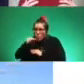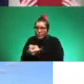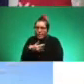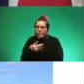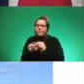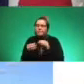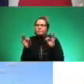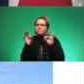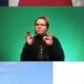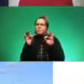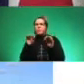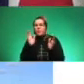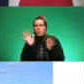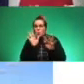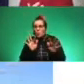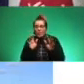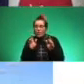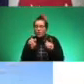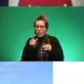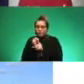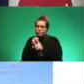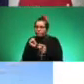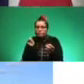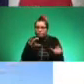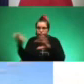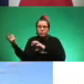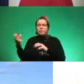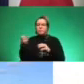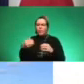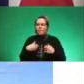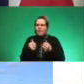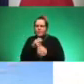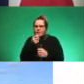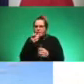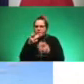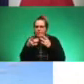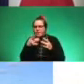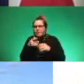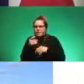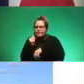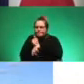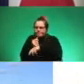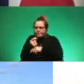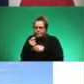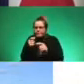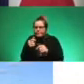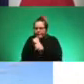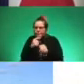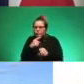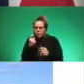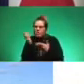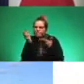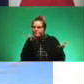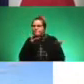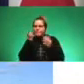have, or if the weather really turned suddenly, we'd have everything we need to kind of hunker down and stay safe and dry. So we carry that with us everywhere